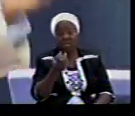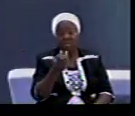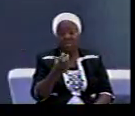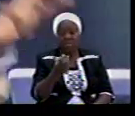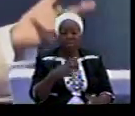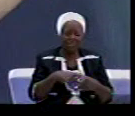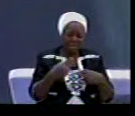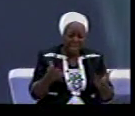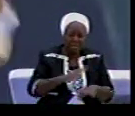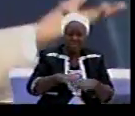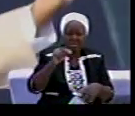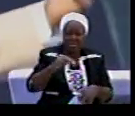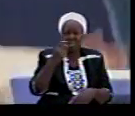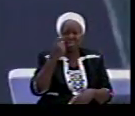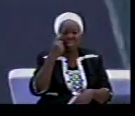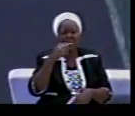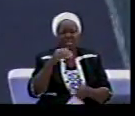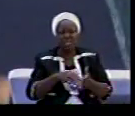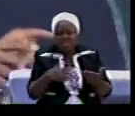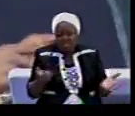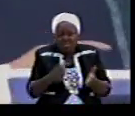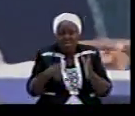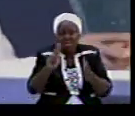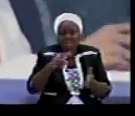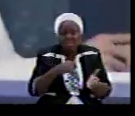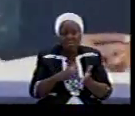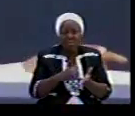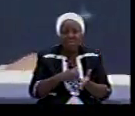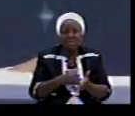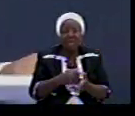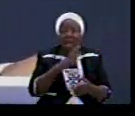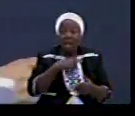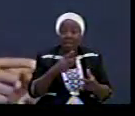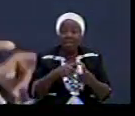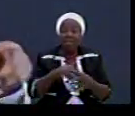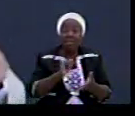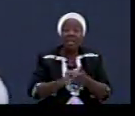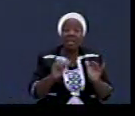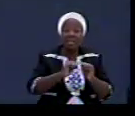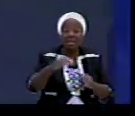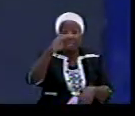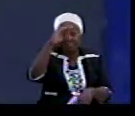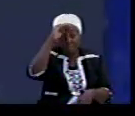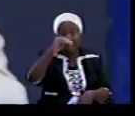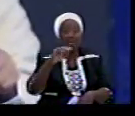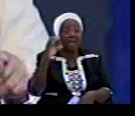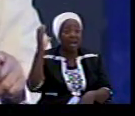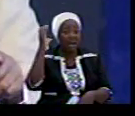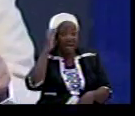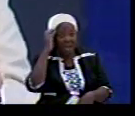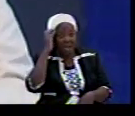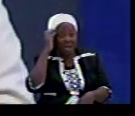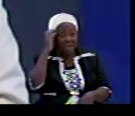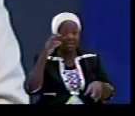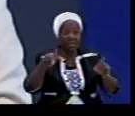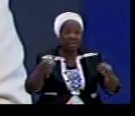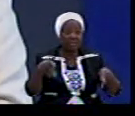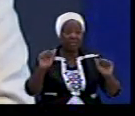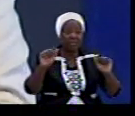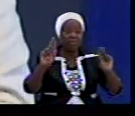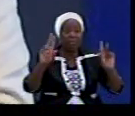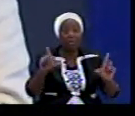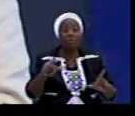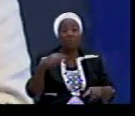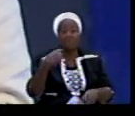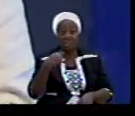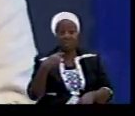same man had Paul speak, who steadfastly beholding him and perceiving